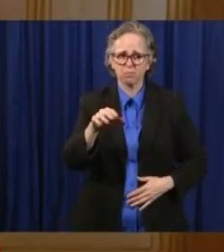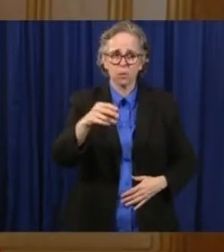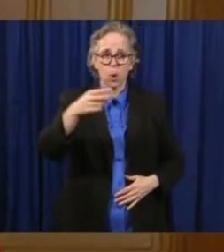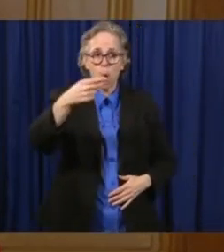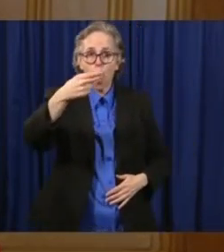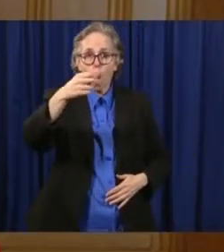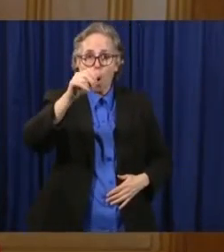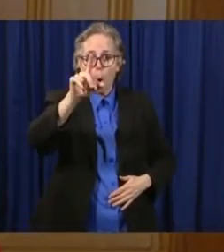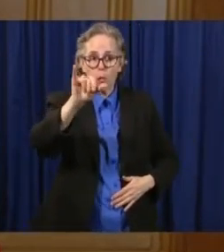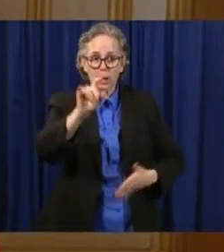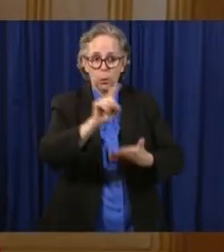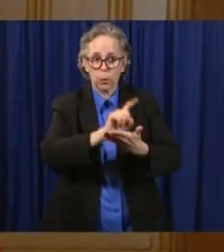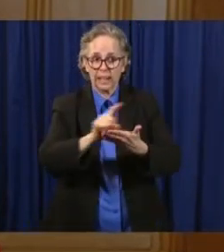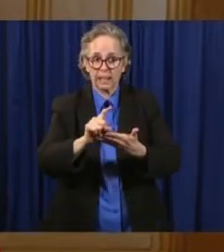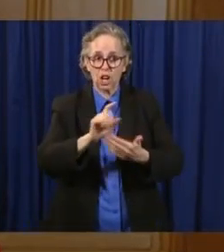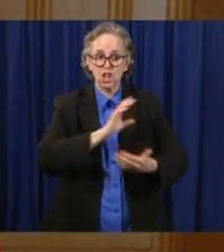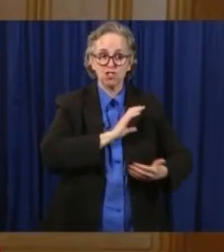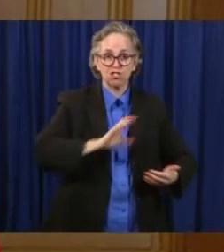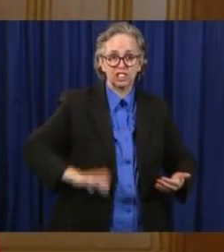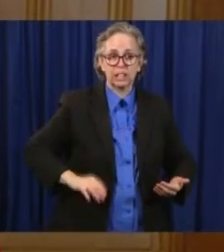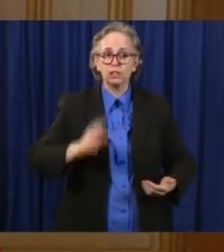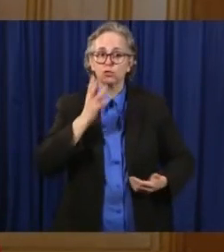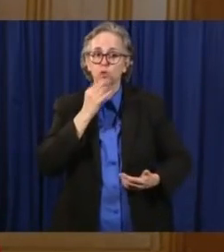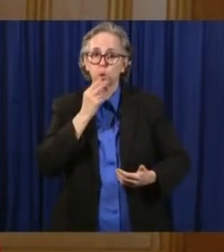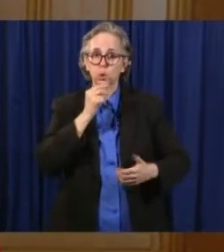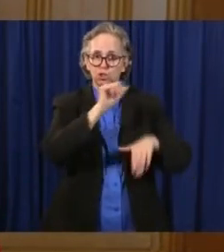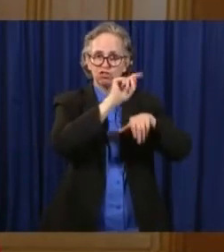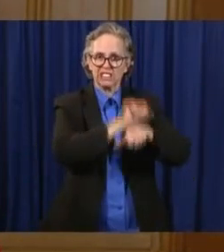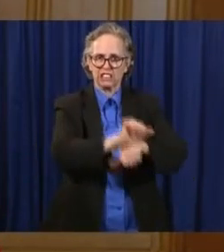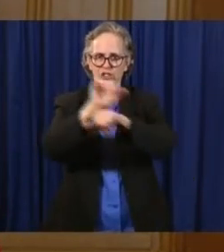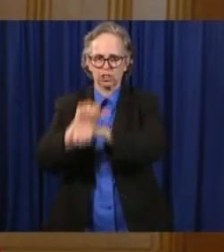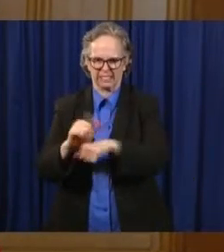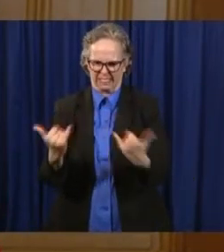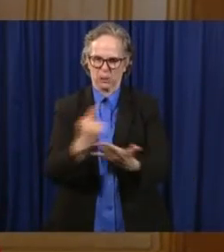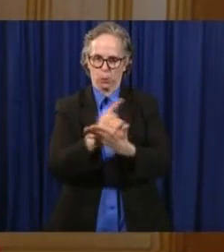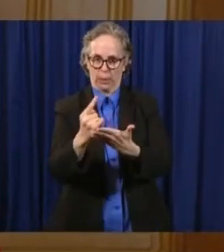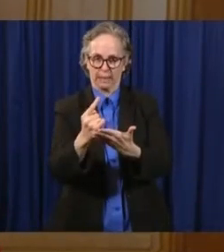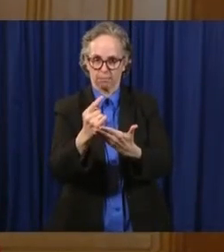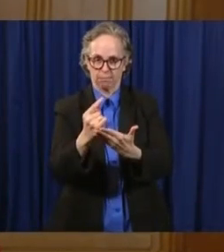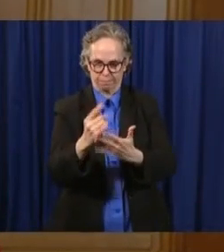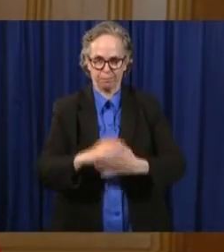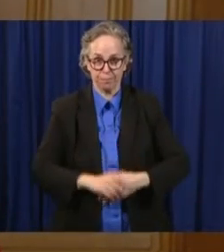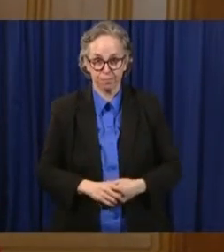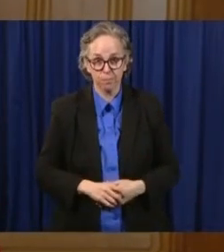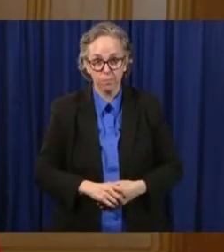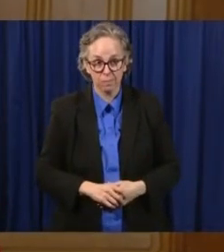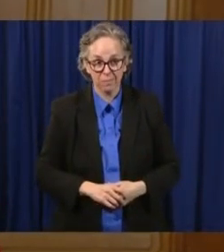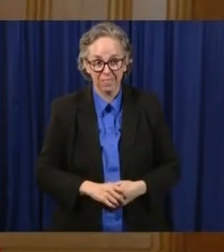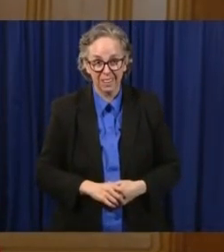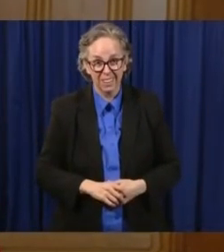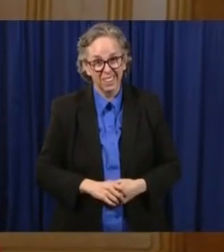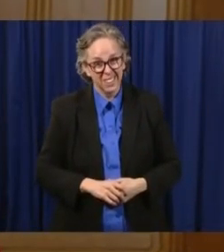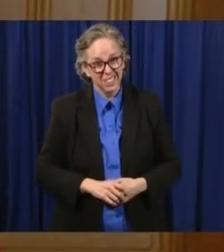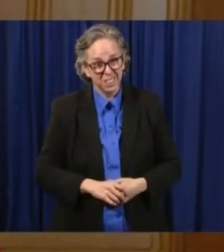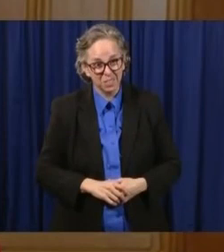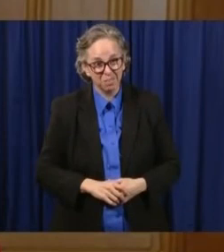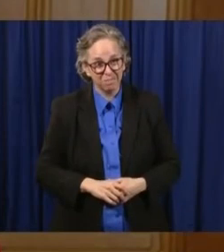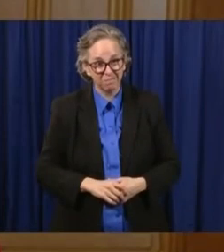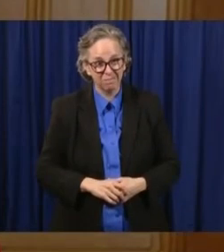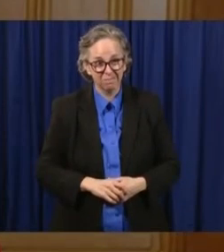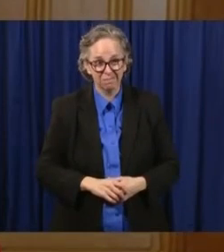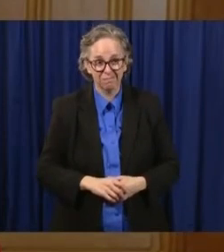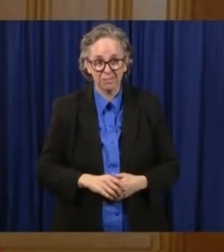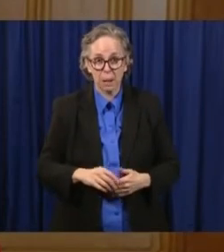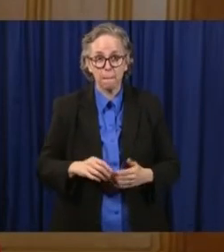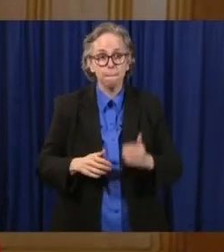tradition as well as the Christian tradition. The vast majority of our